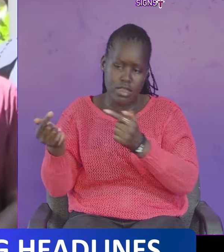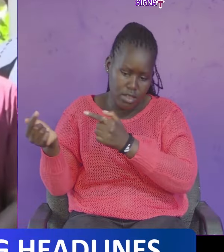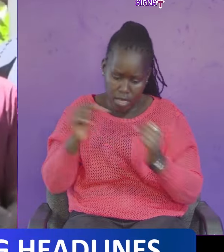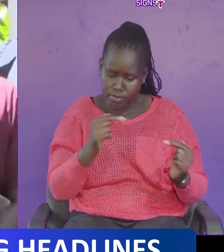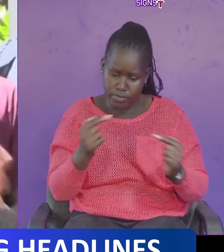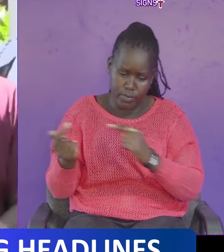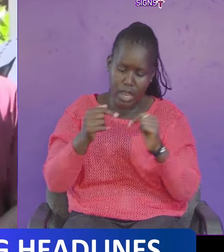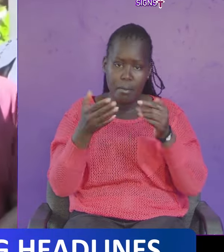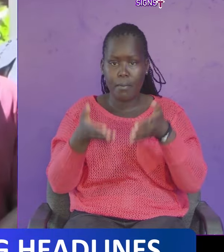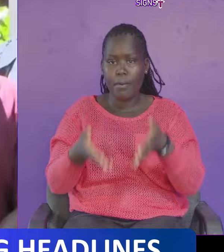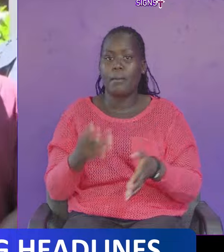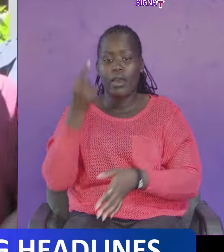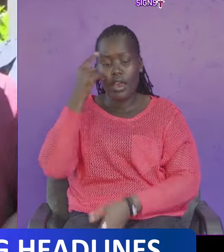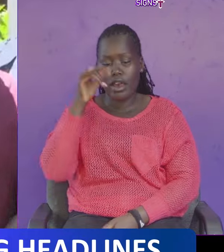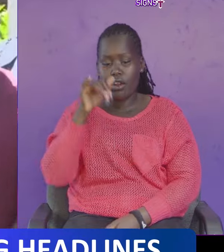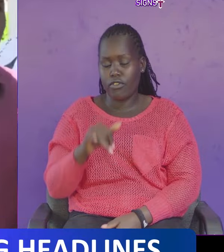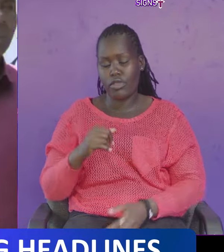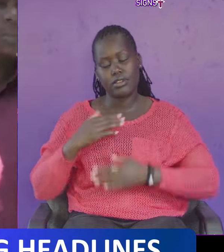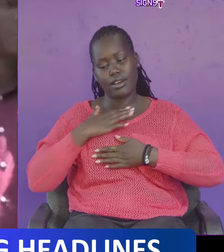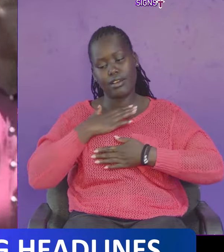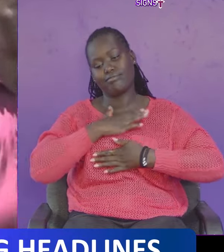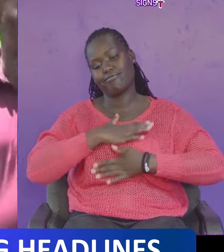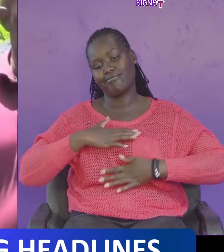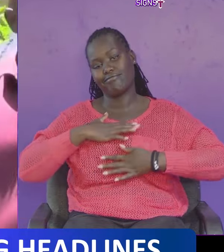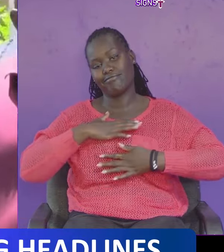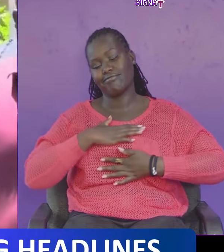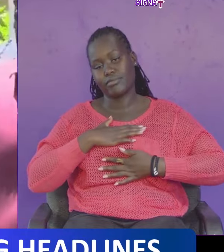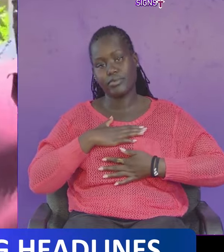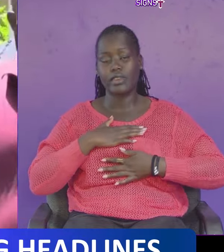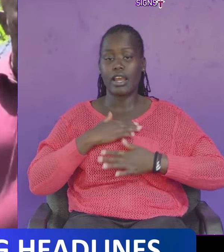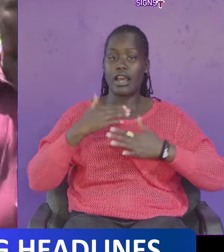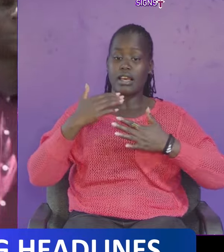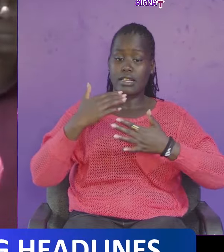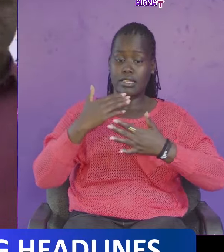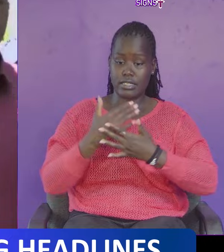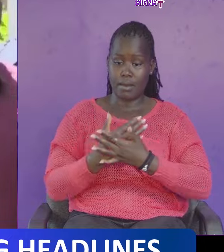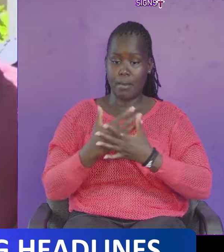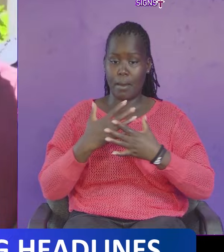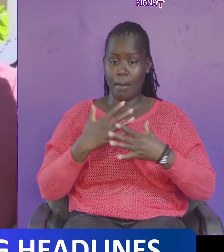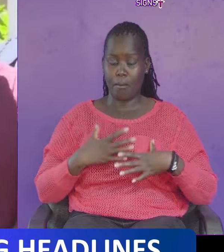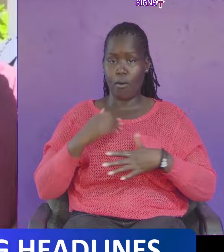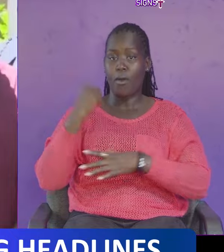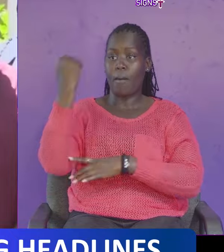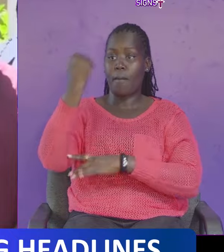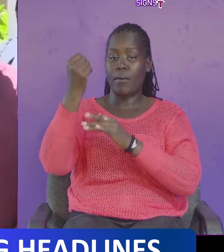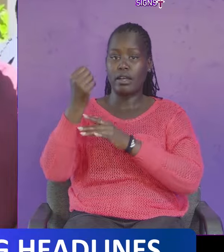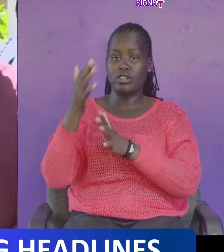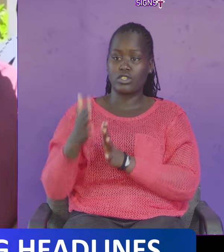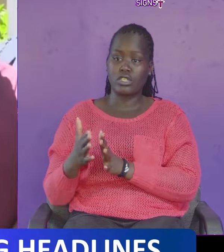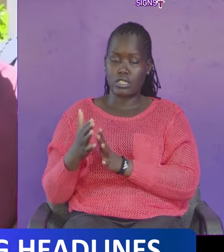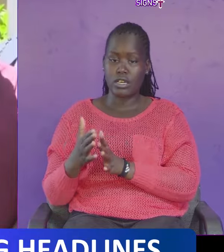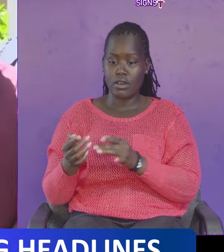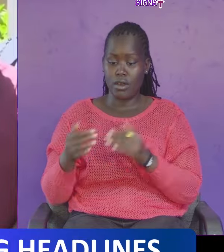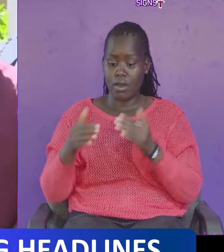that, I'm very grateful. I know some people would like to mix it with the politicians, with politics. Personally, I'm